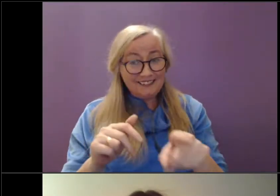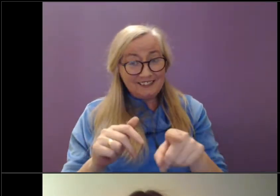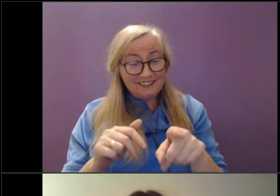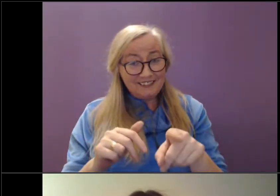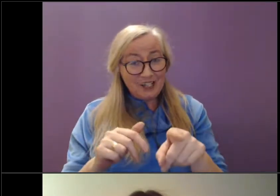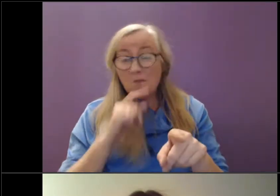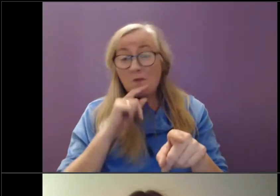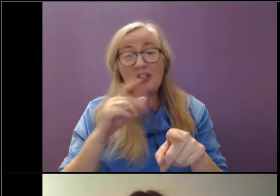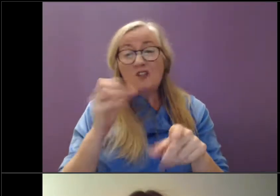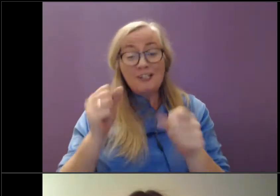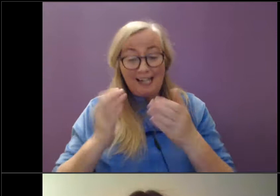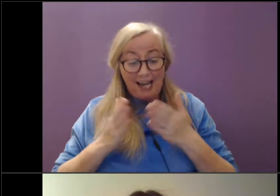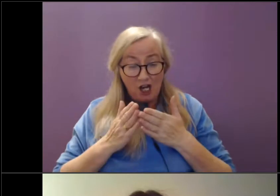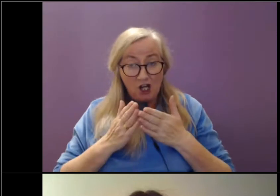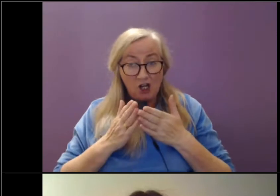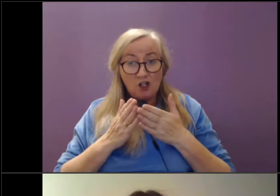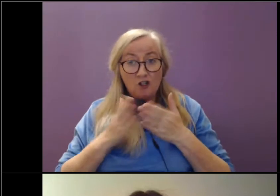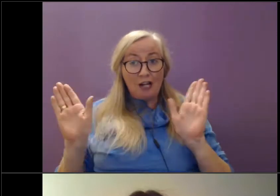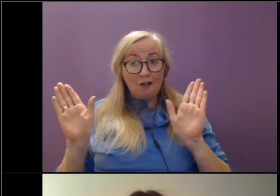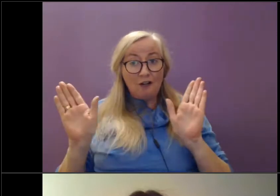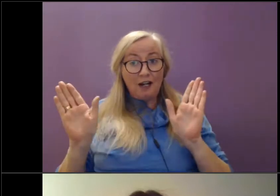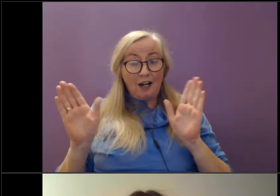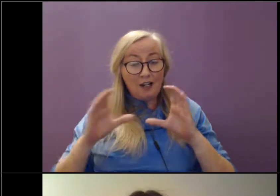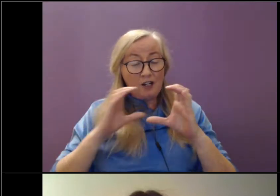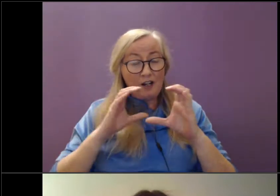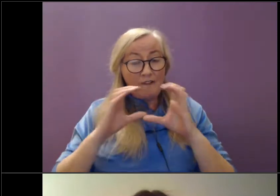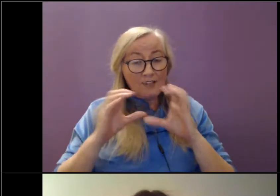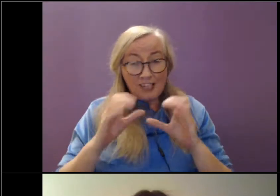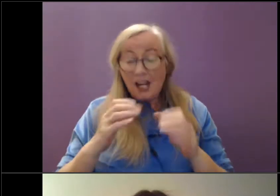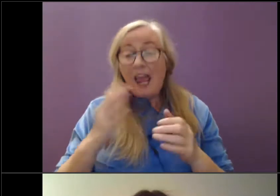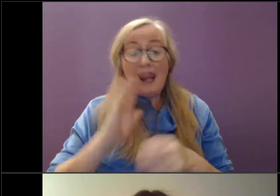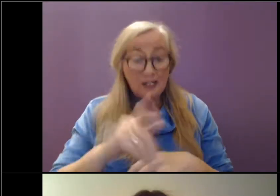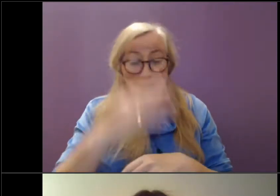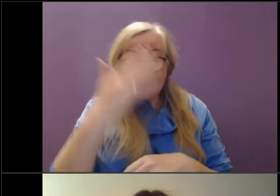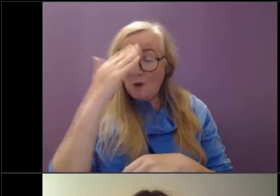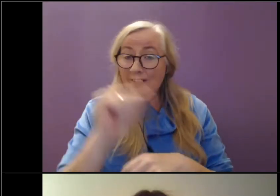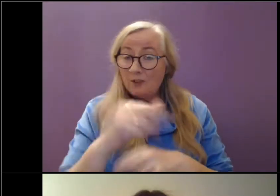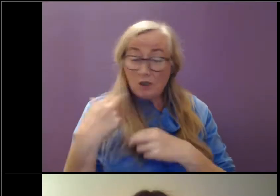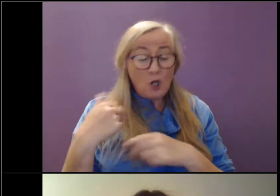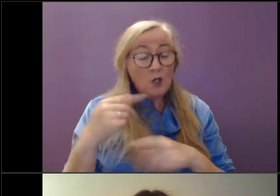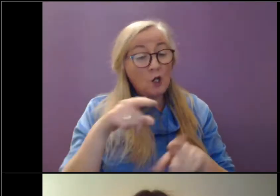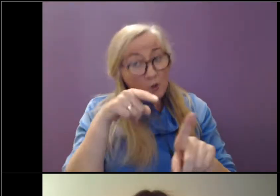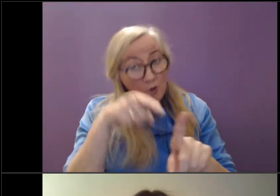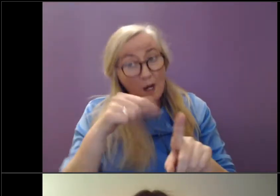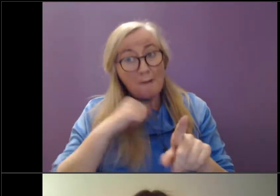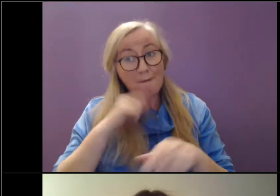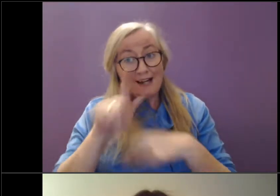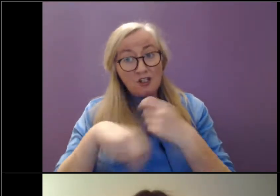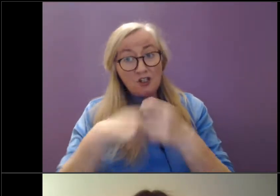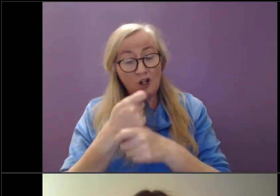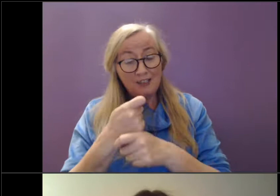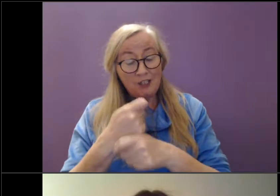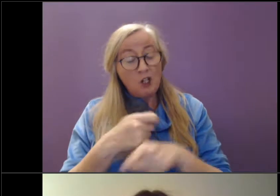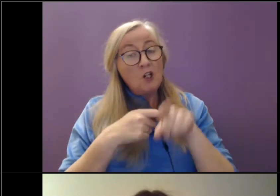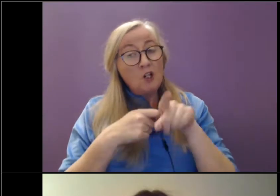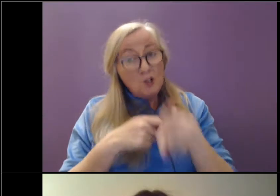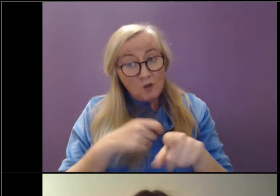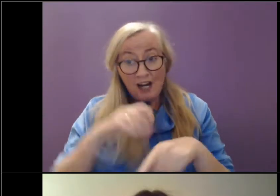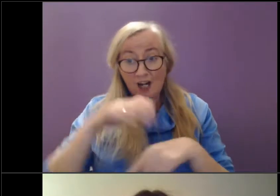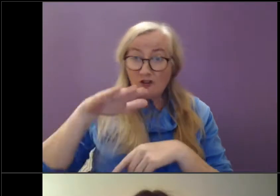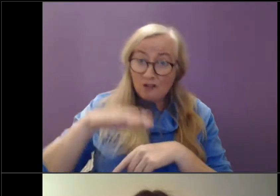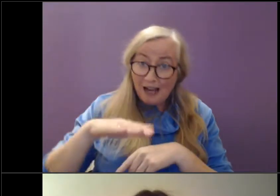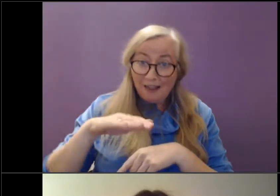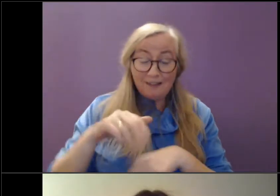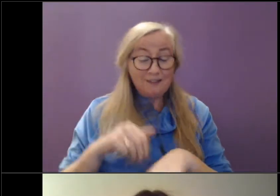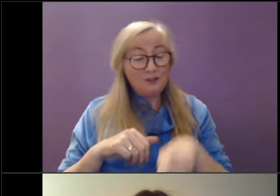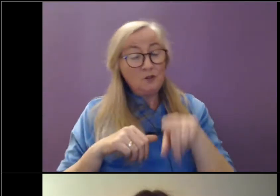that conversation and explain to him his role in the family and that he is your son and he is a child and he's only 13, and that it's